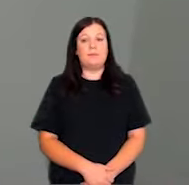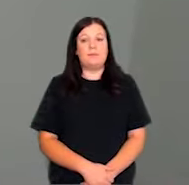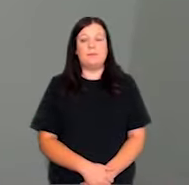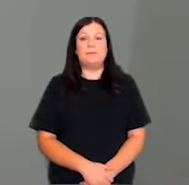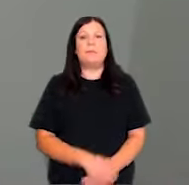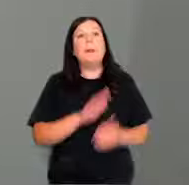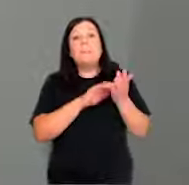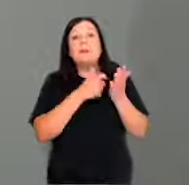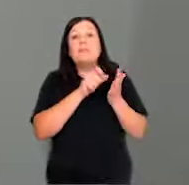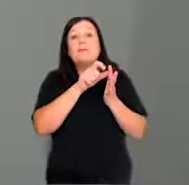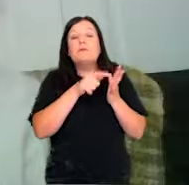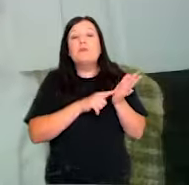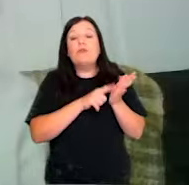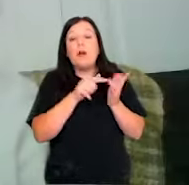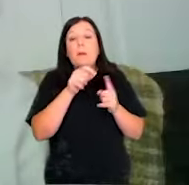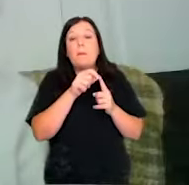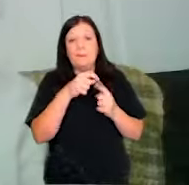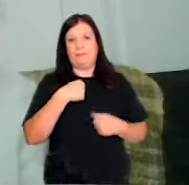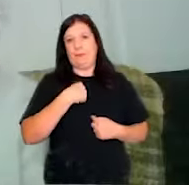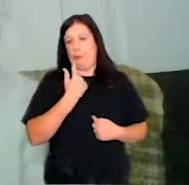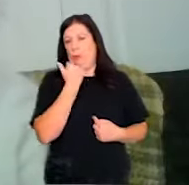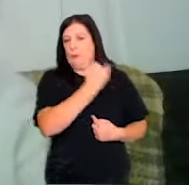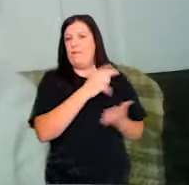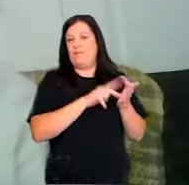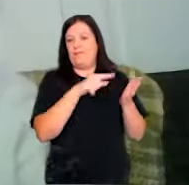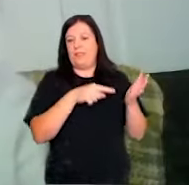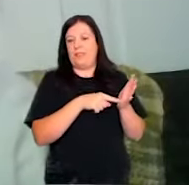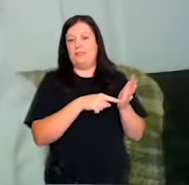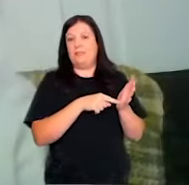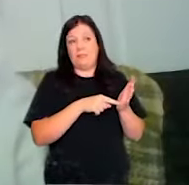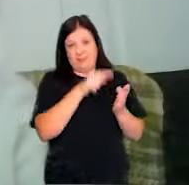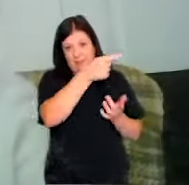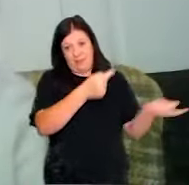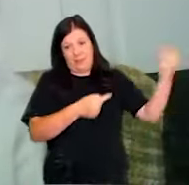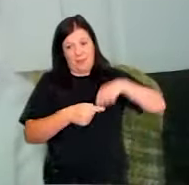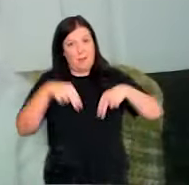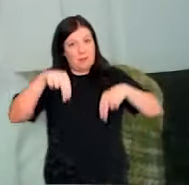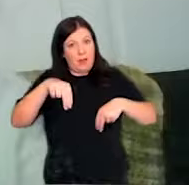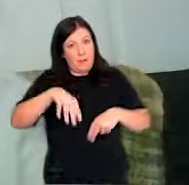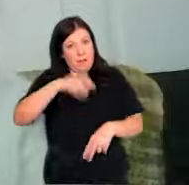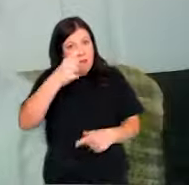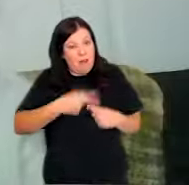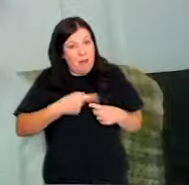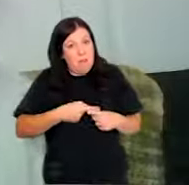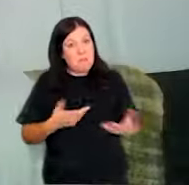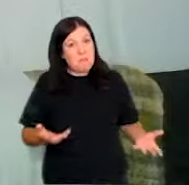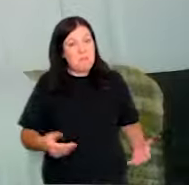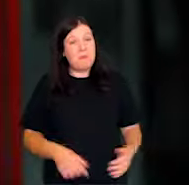Hello, Mrs. Dollop. This is the vet. Please come and get Bessie at 11:54. Thank you.